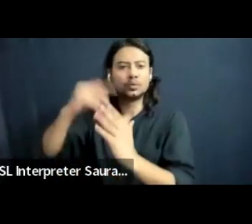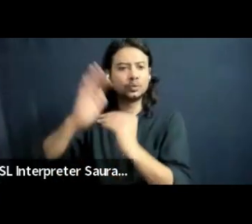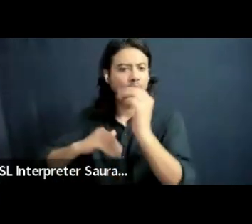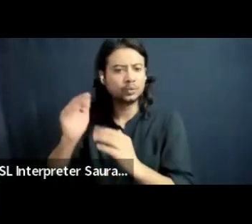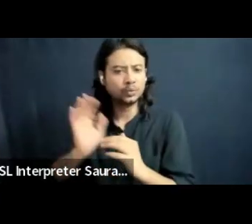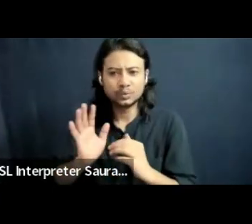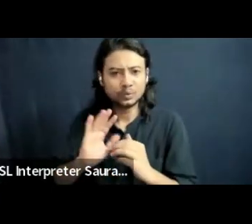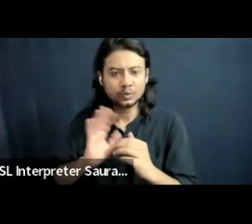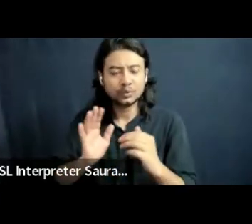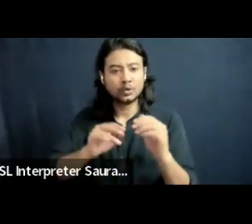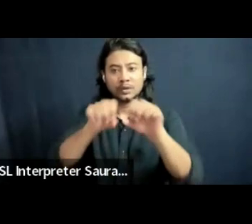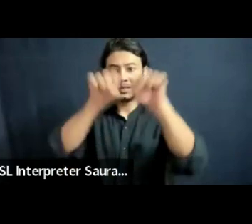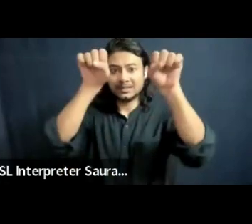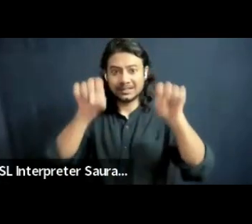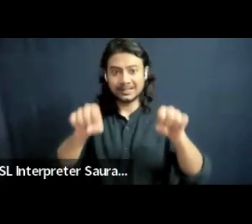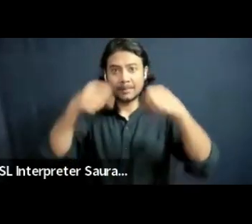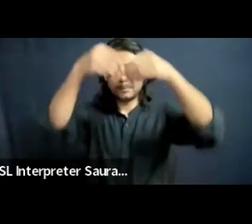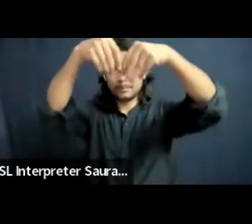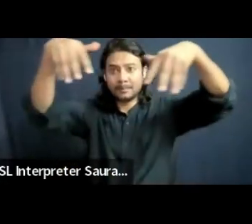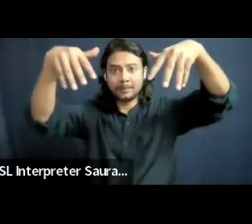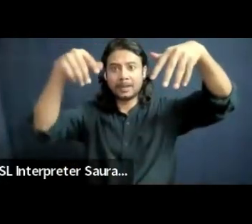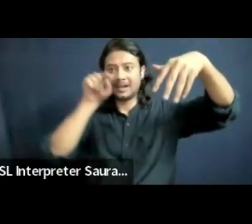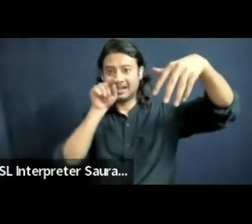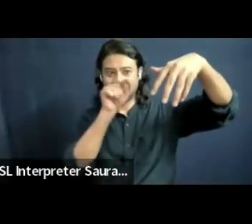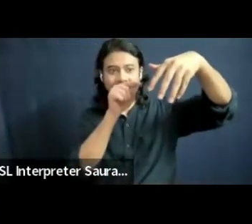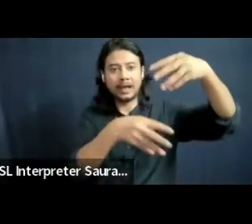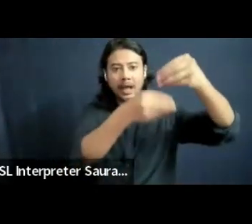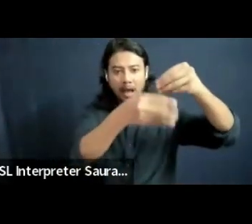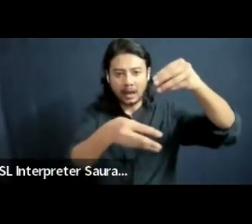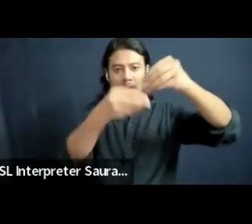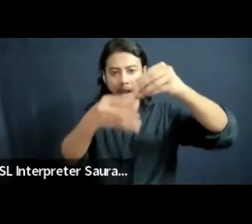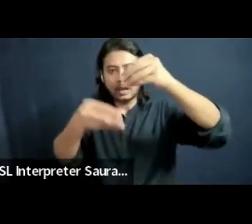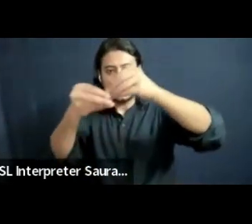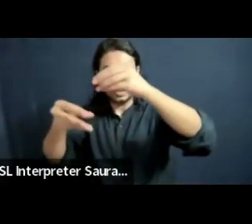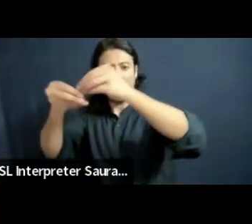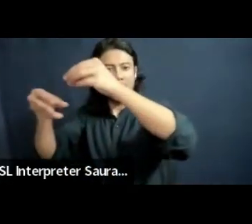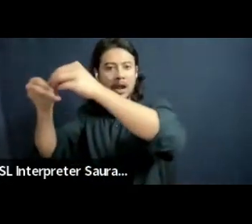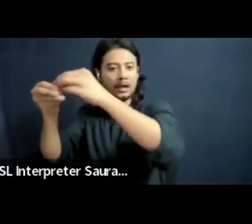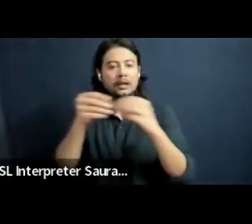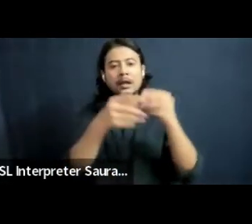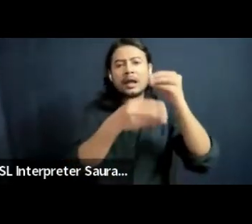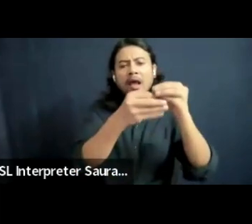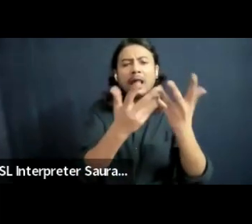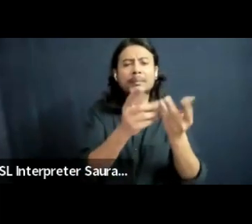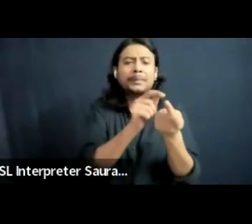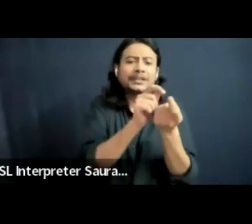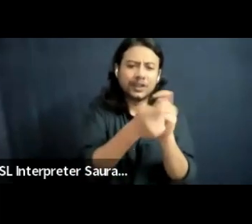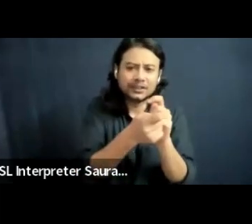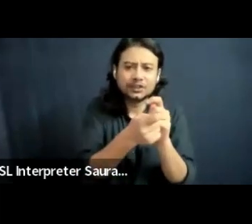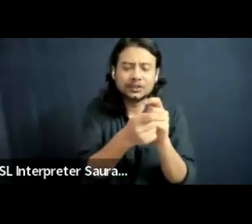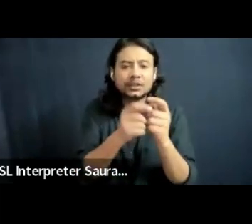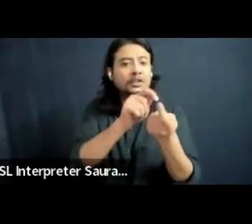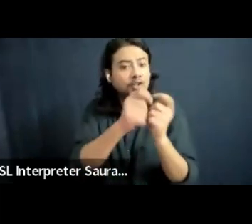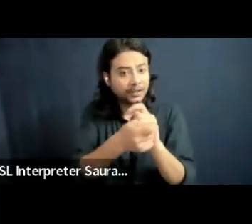is a process of systemic reform that embodies changes and modifications in legislation and in